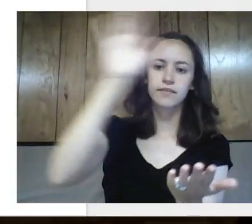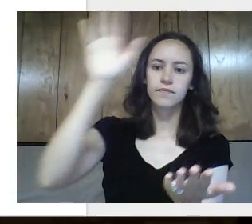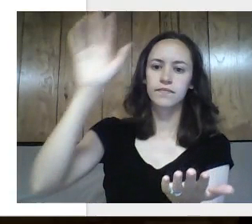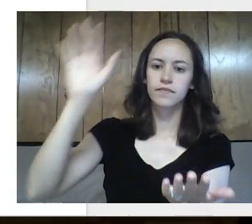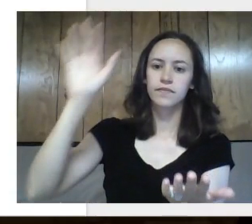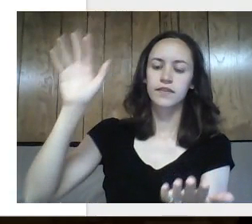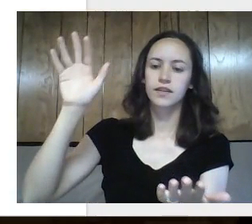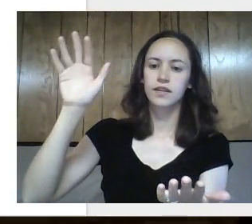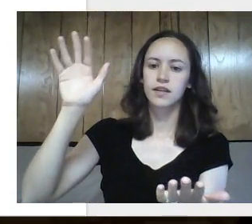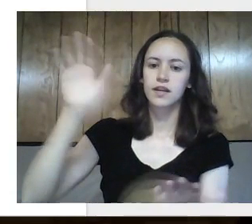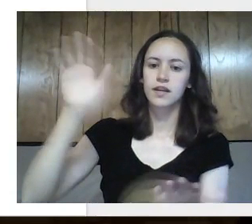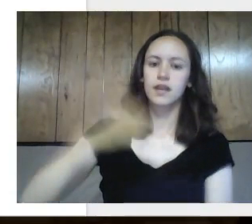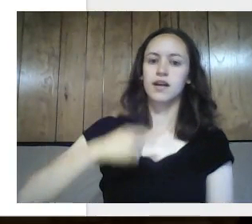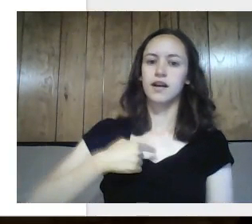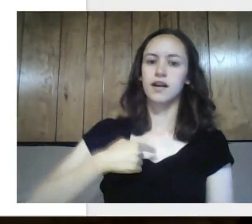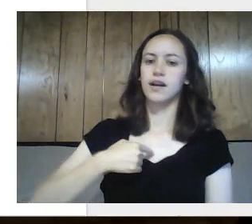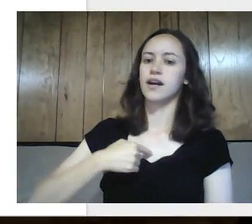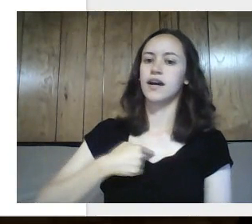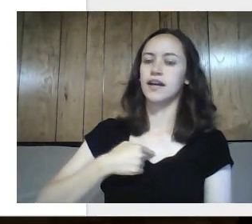glory.